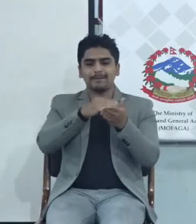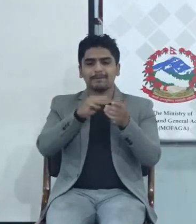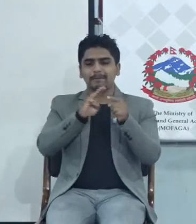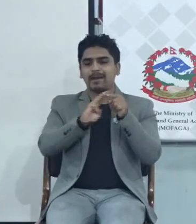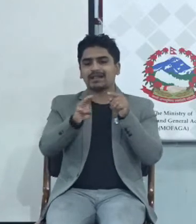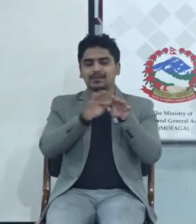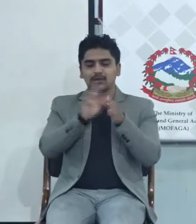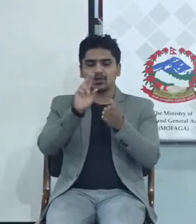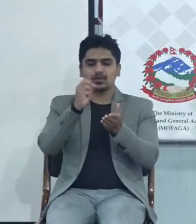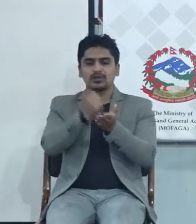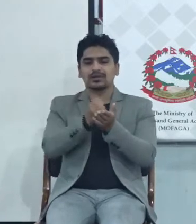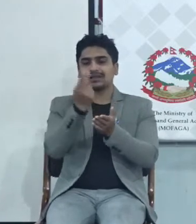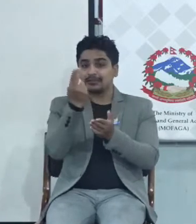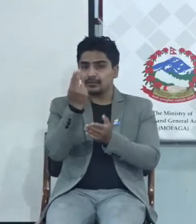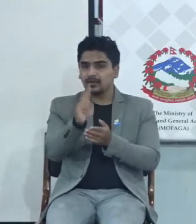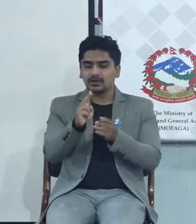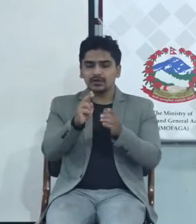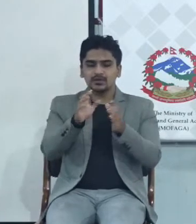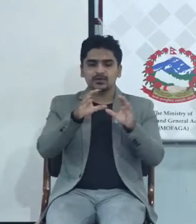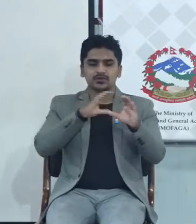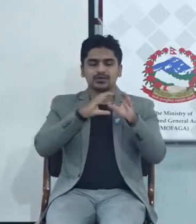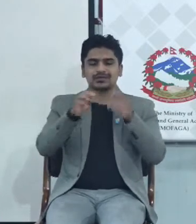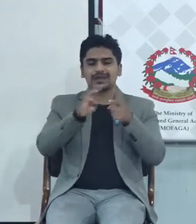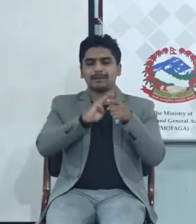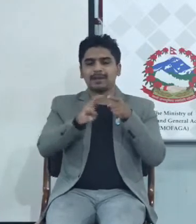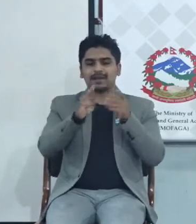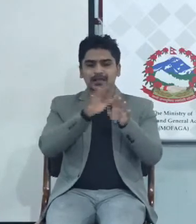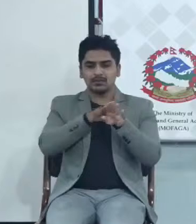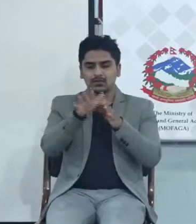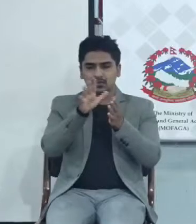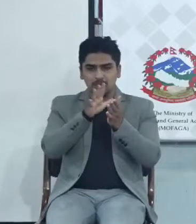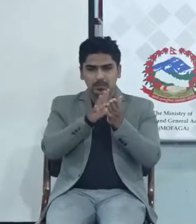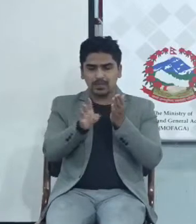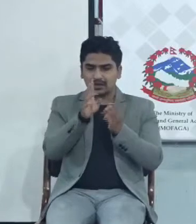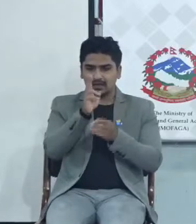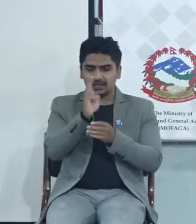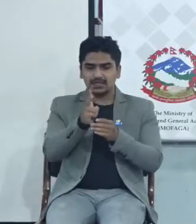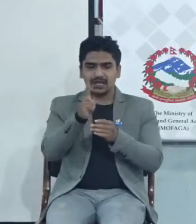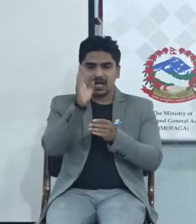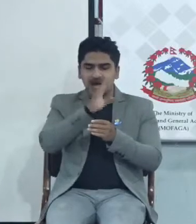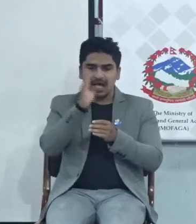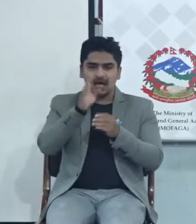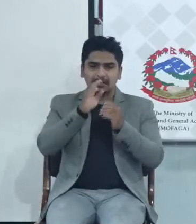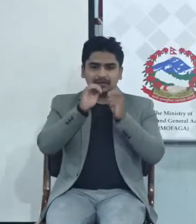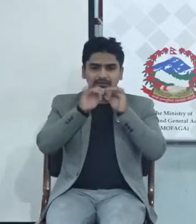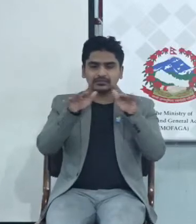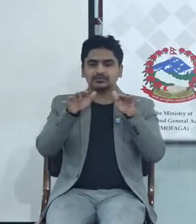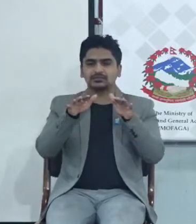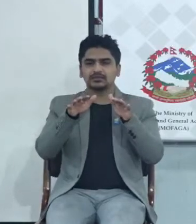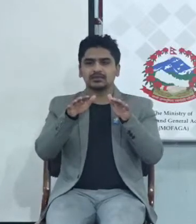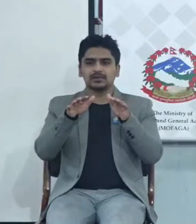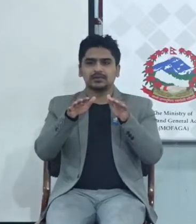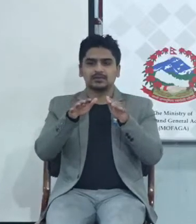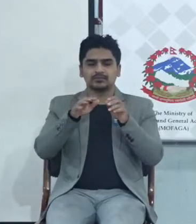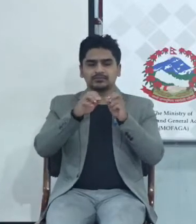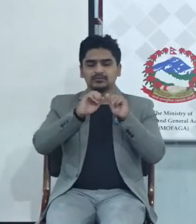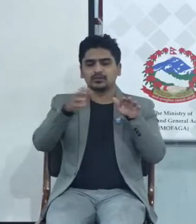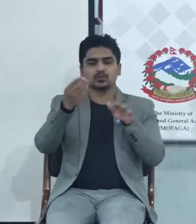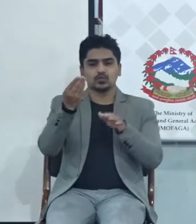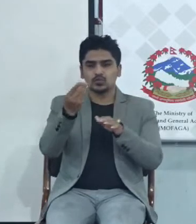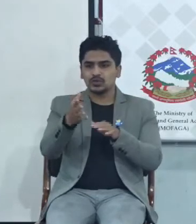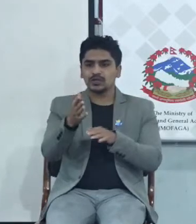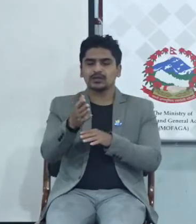mediums, usually these rumors are not broadcasted from the registered one, but on-site